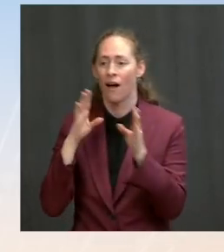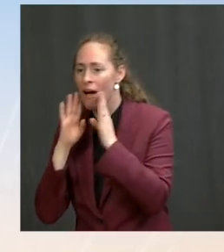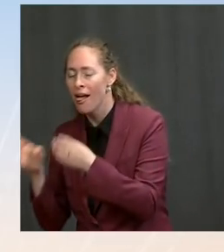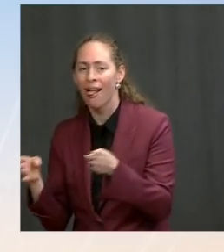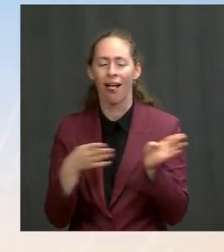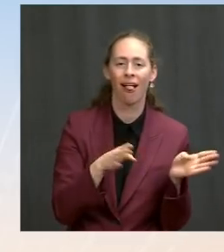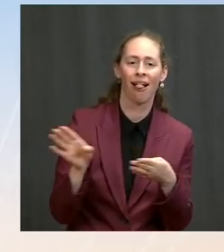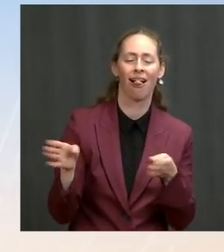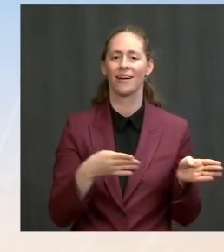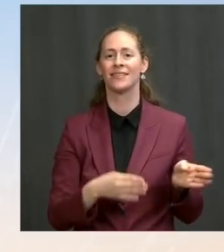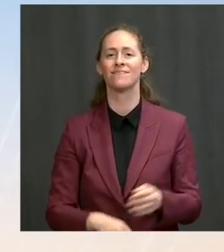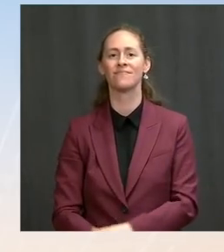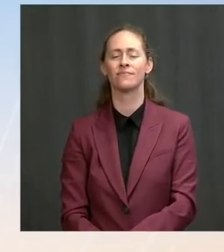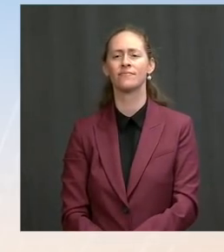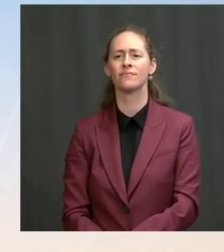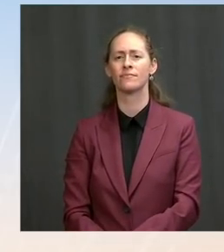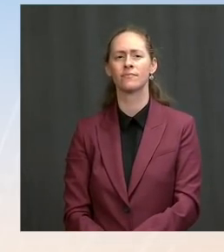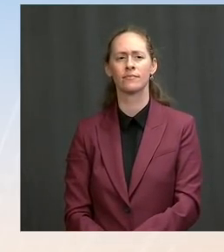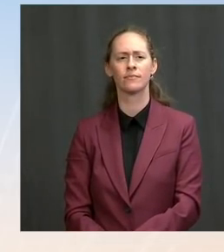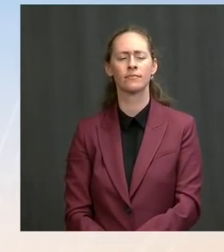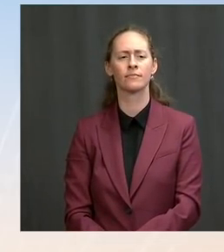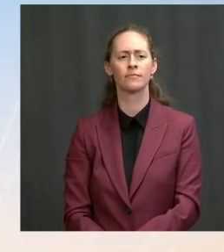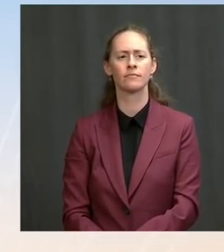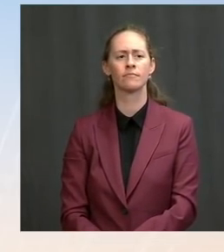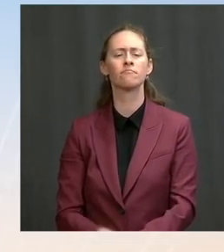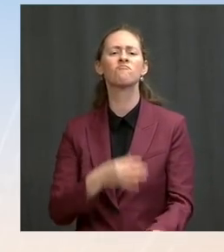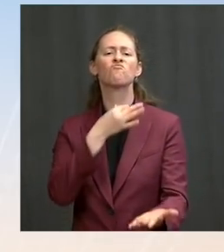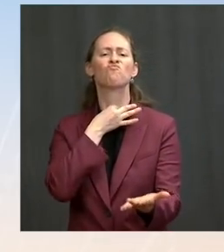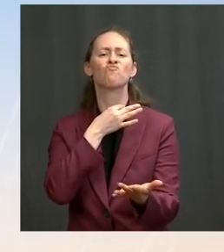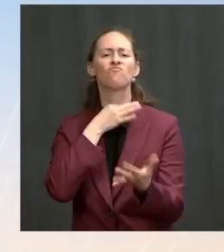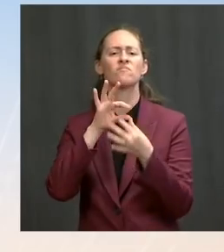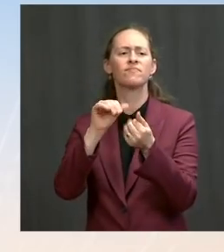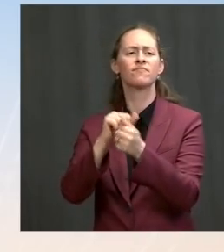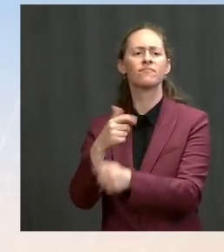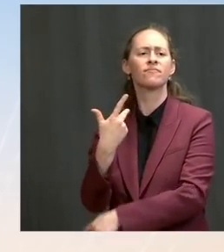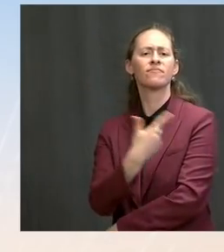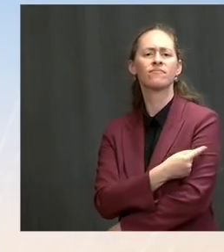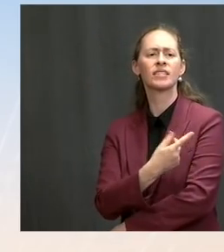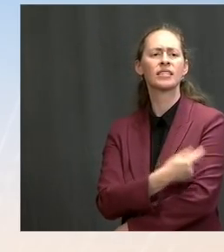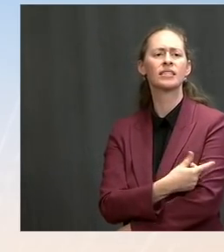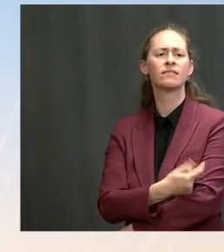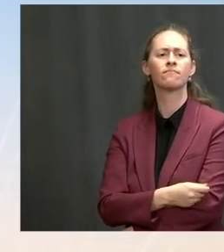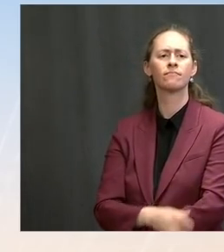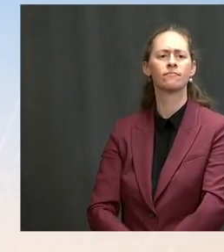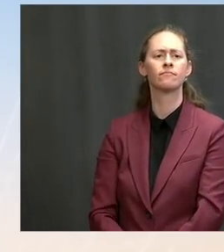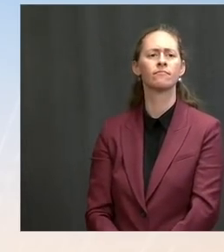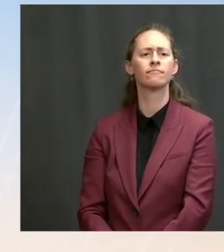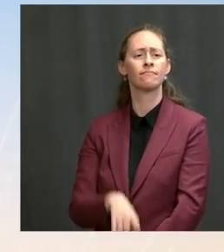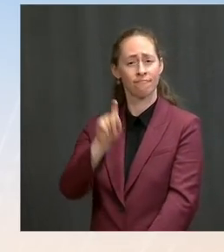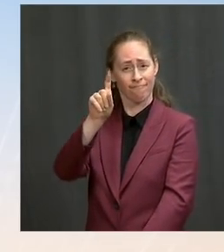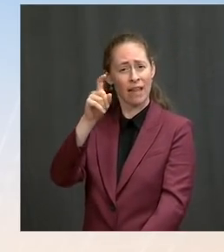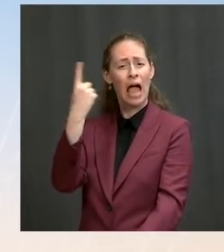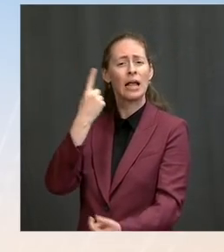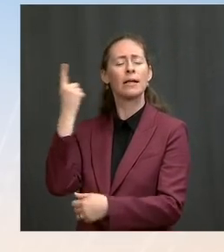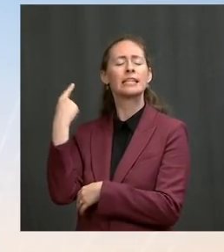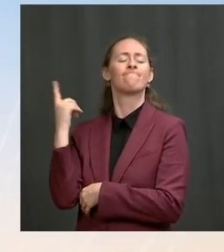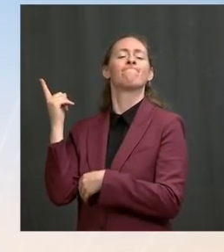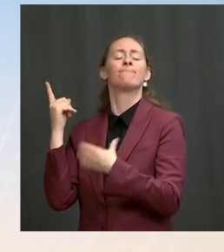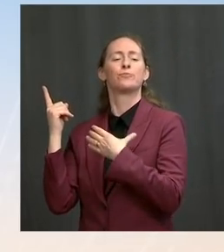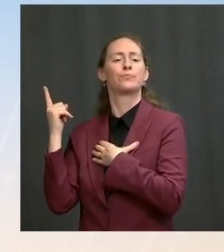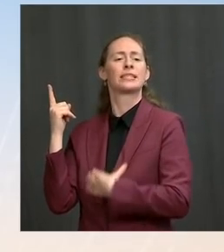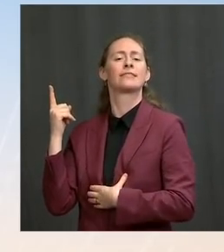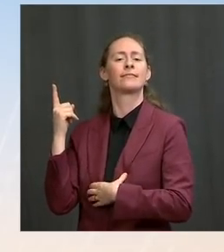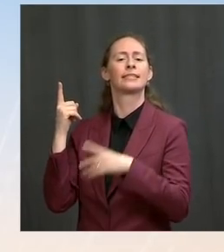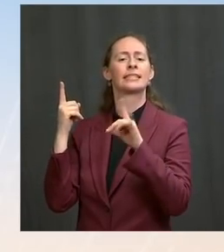Looking back, is there anything on vaccinations, is there anything the administration wishes it had done earlier in the vaccination campaign that maybe would have led to